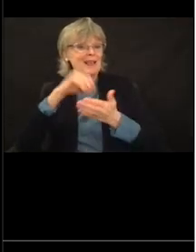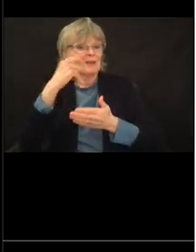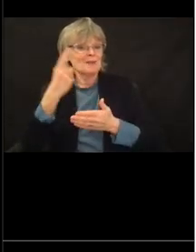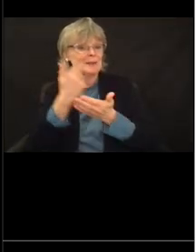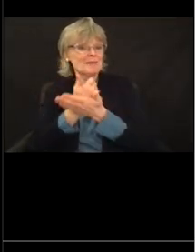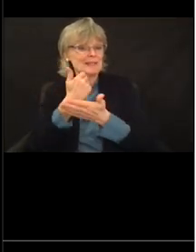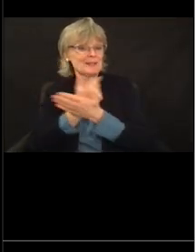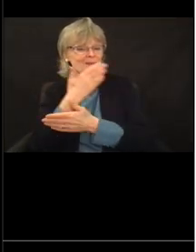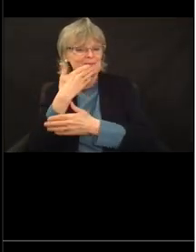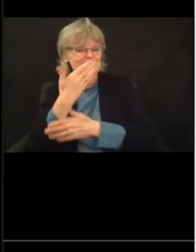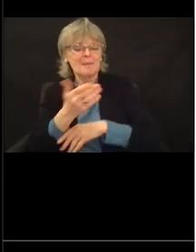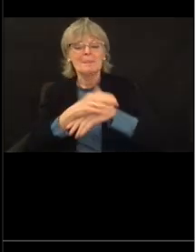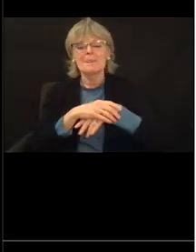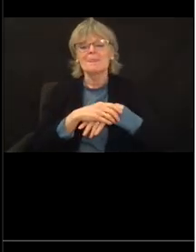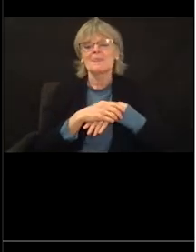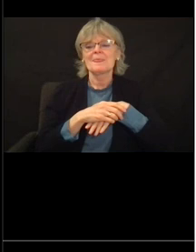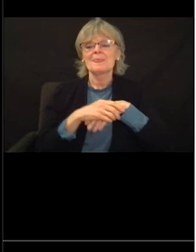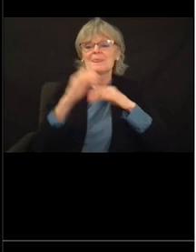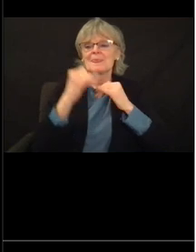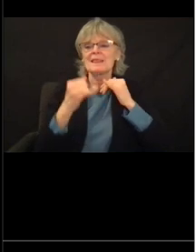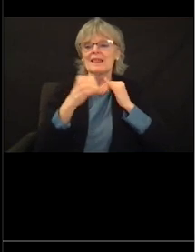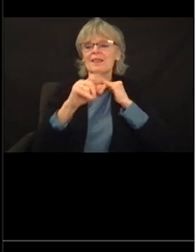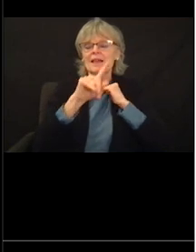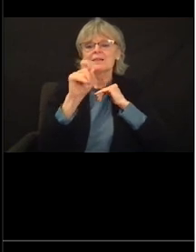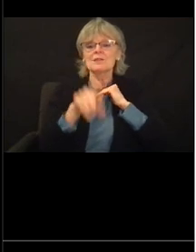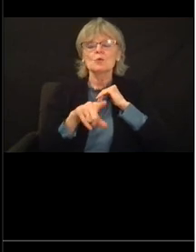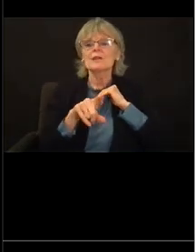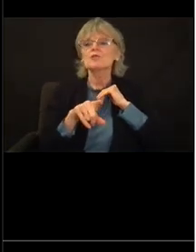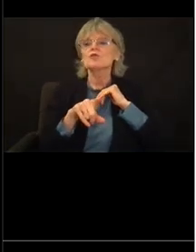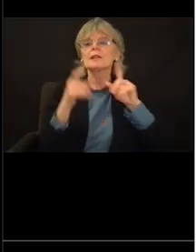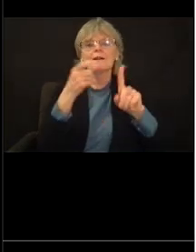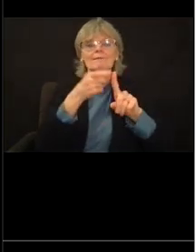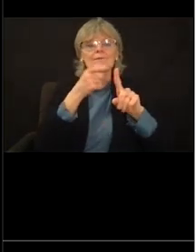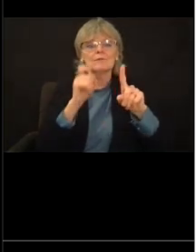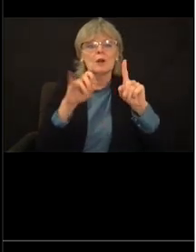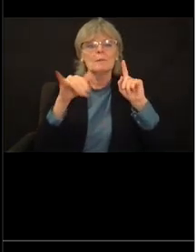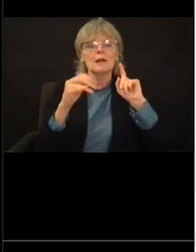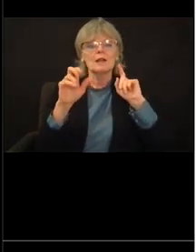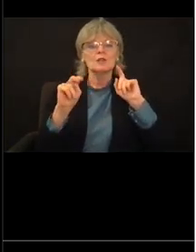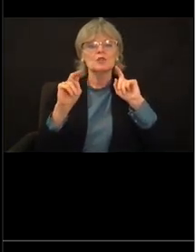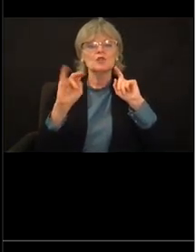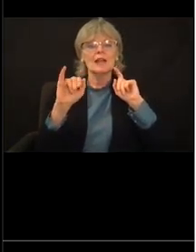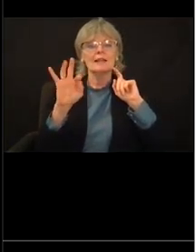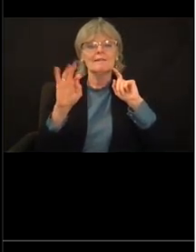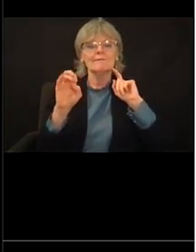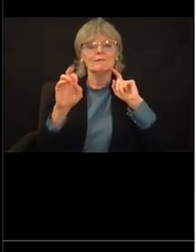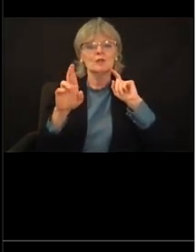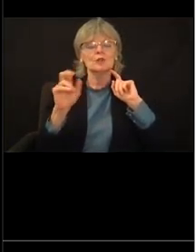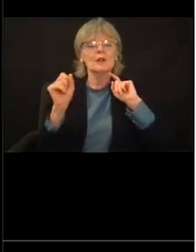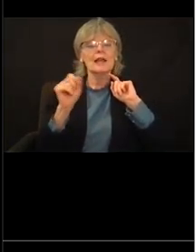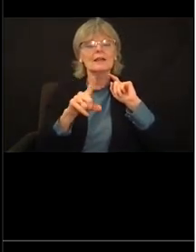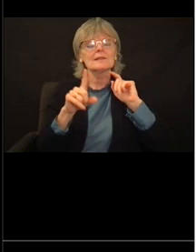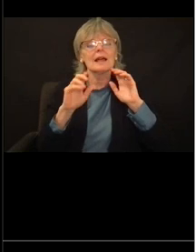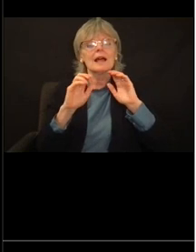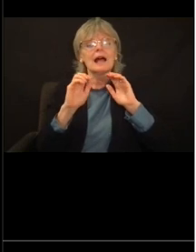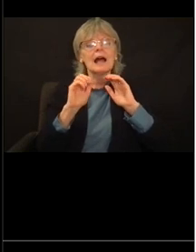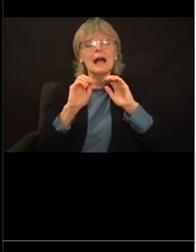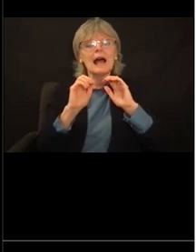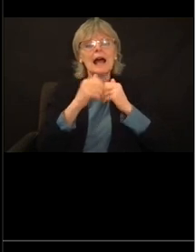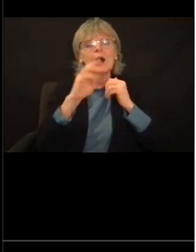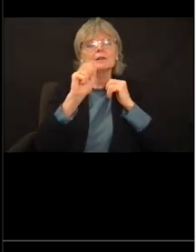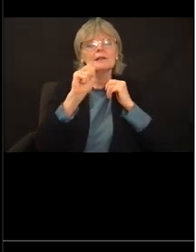that. Last question that comes in from Jennifer is, how did Mai Ola get